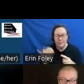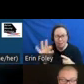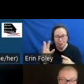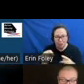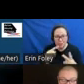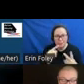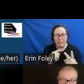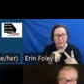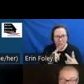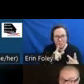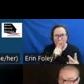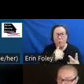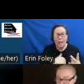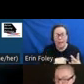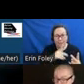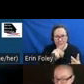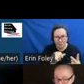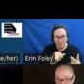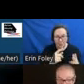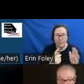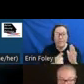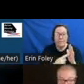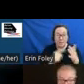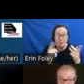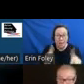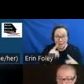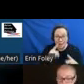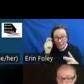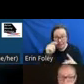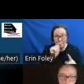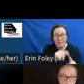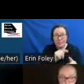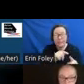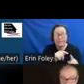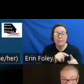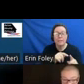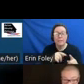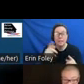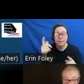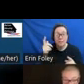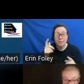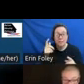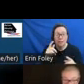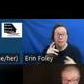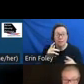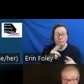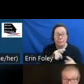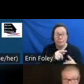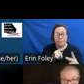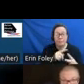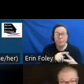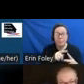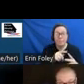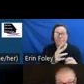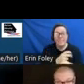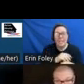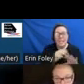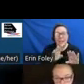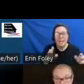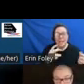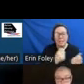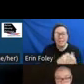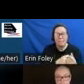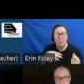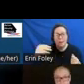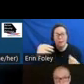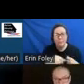comes about, for example, because the individual is receiving child support. And the amount